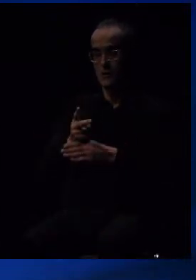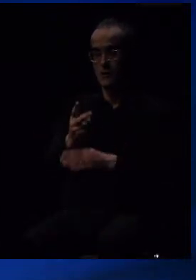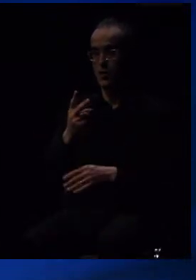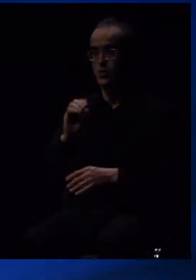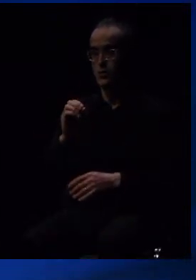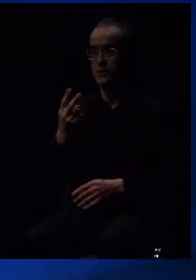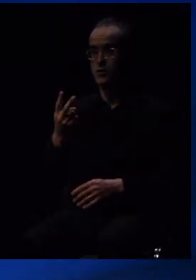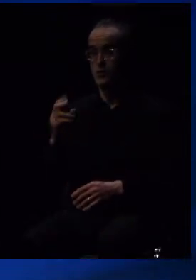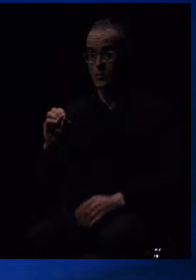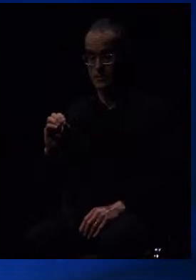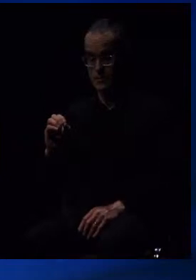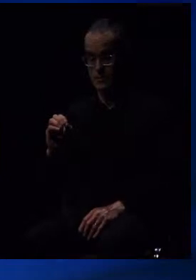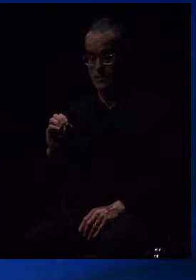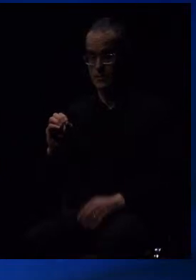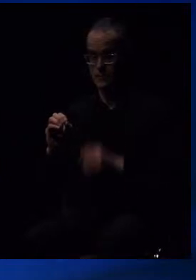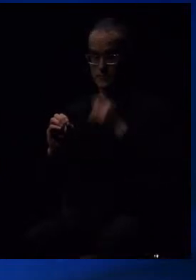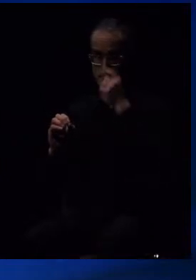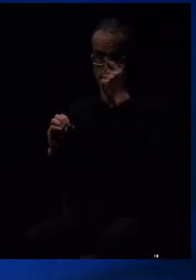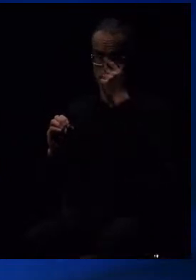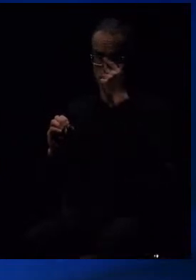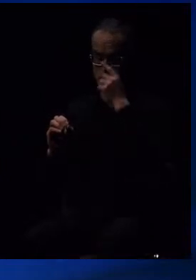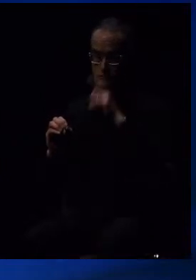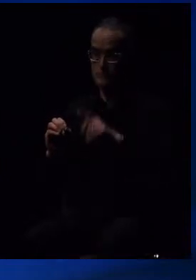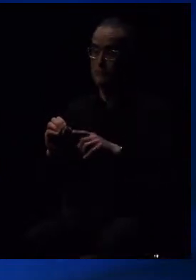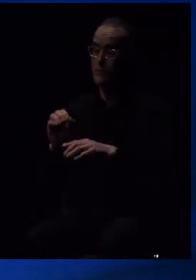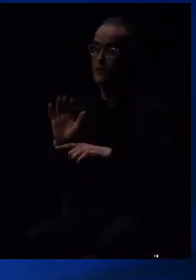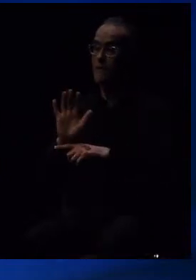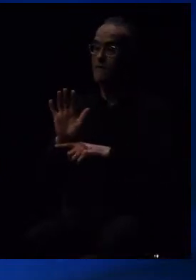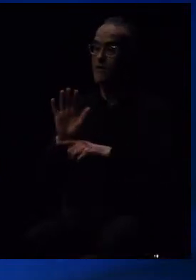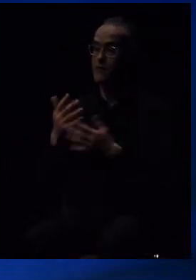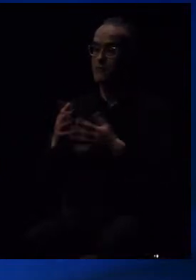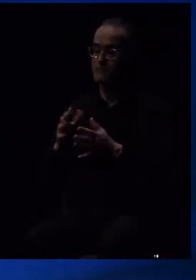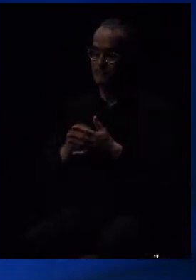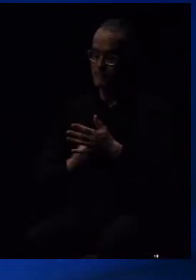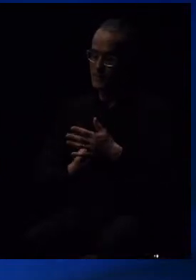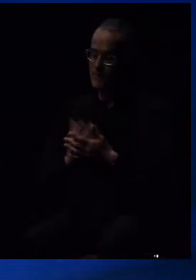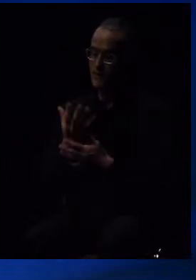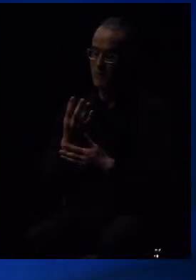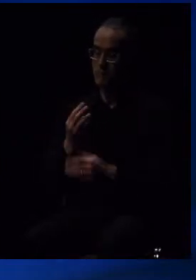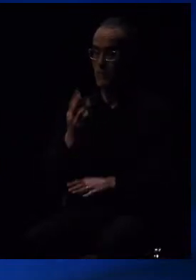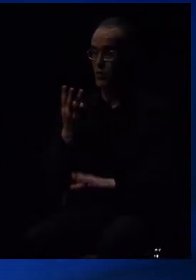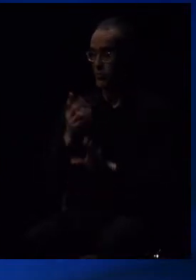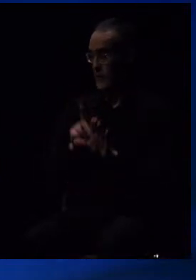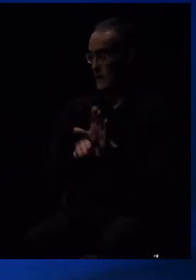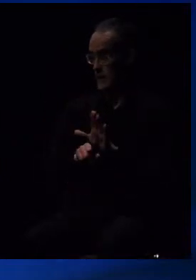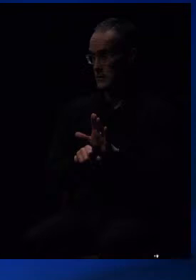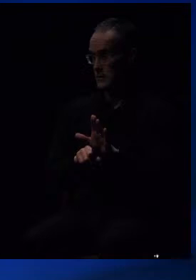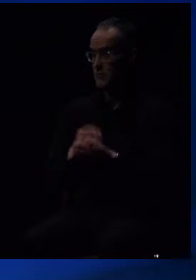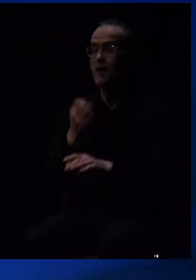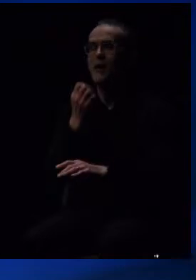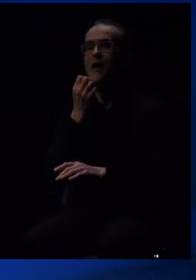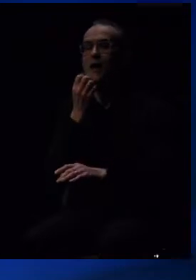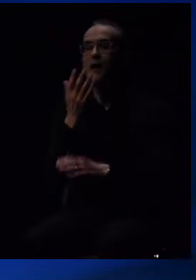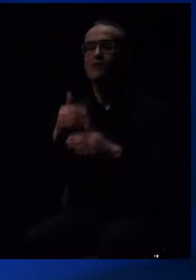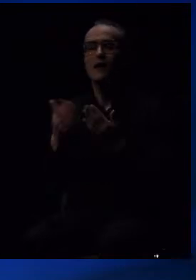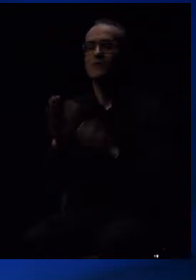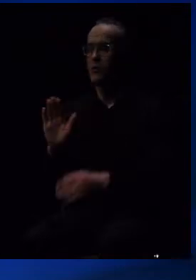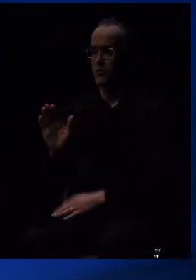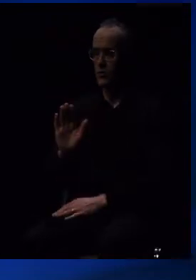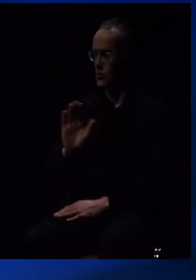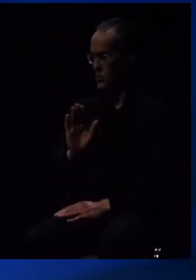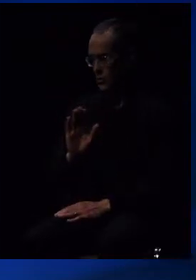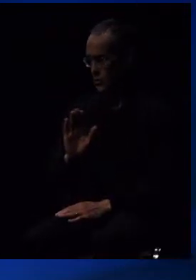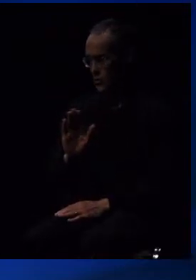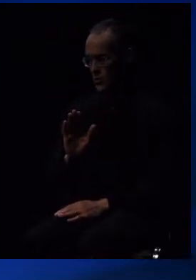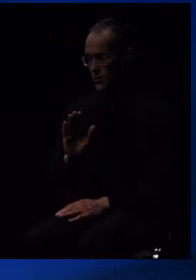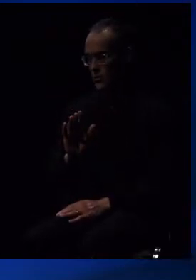2020. And the film was developed for about 3 years, not on everyday basis, but like